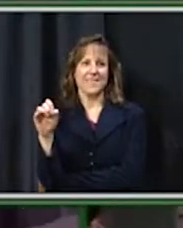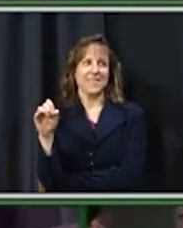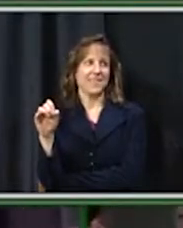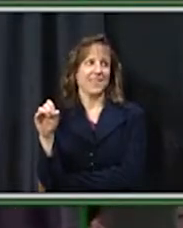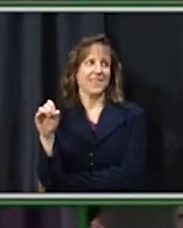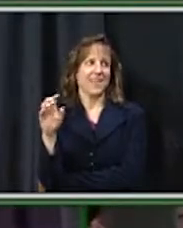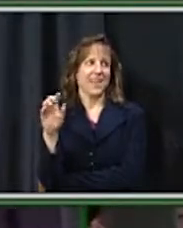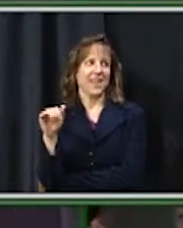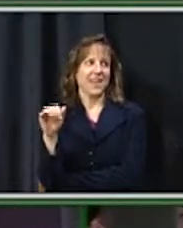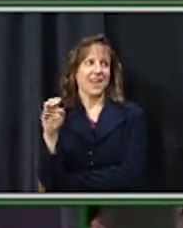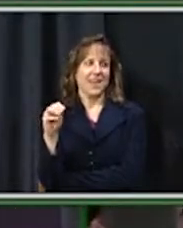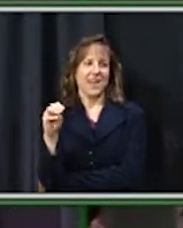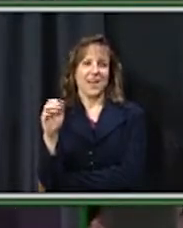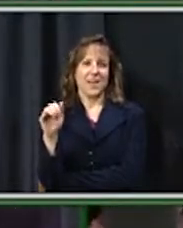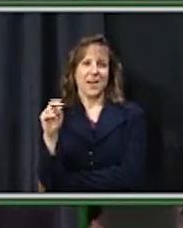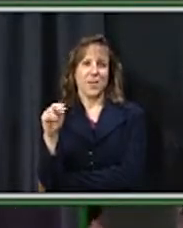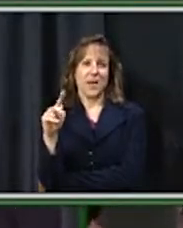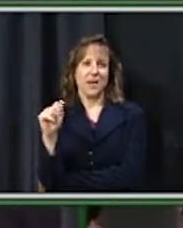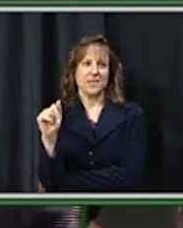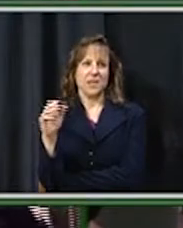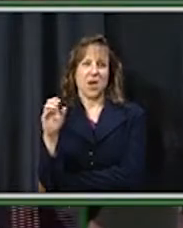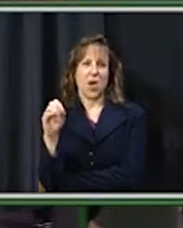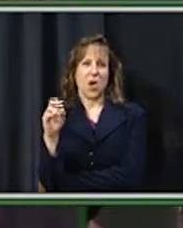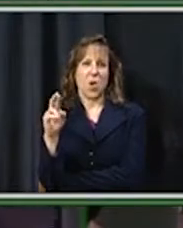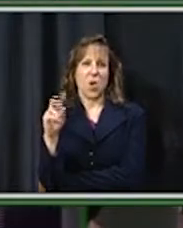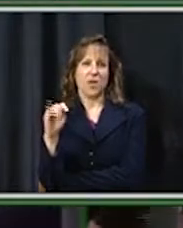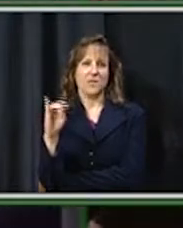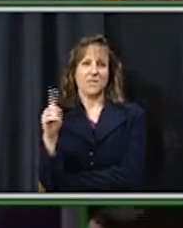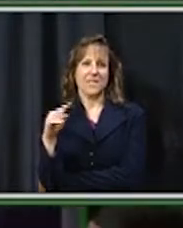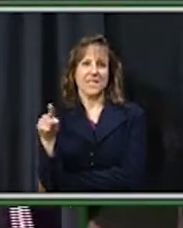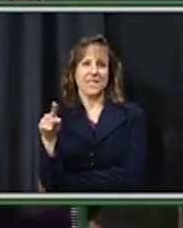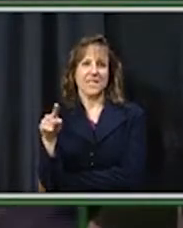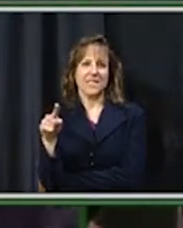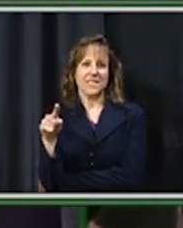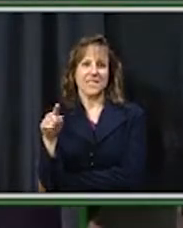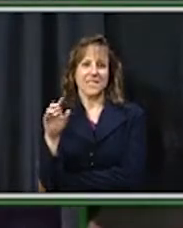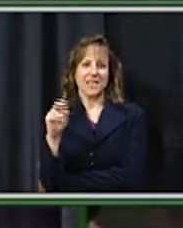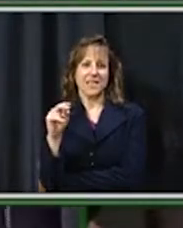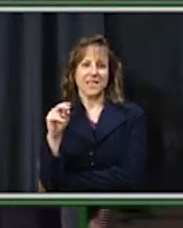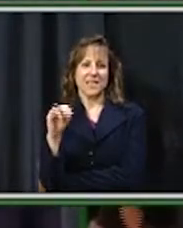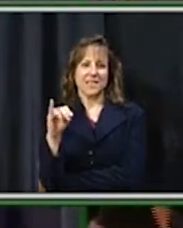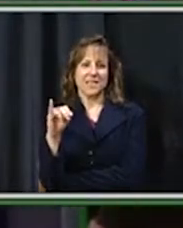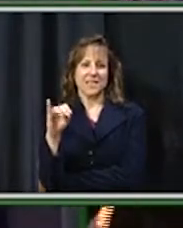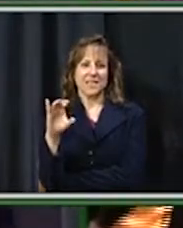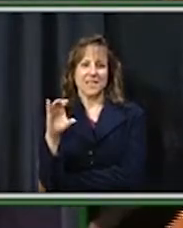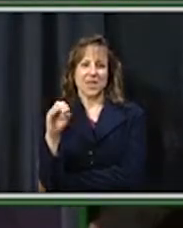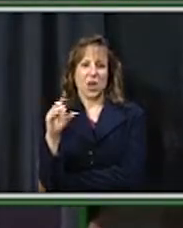Amanda Ortiz. Nicholas Schuer.